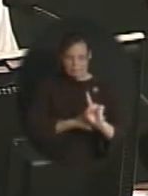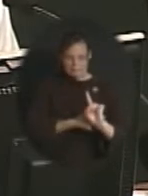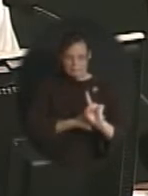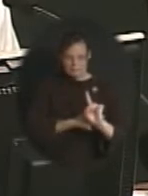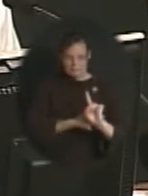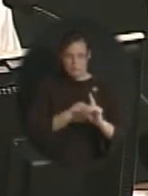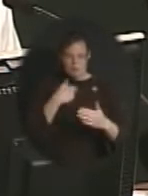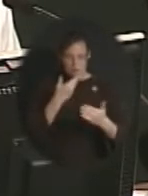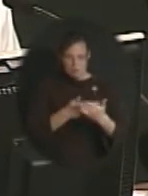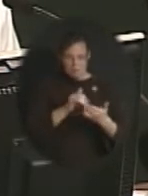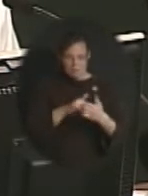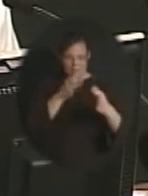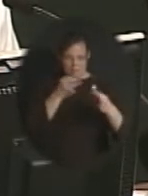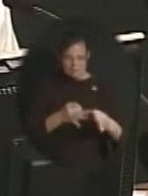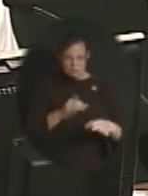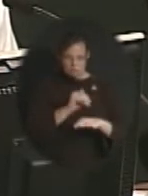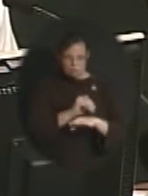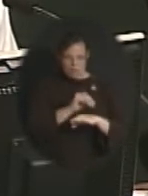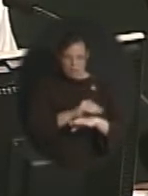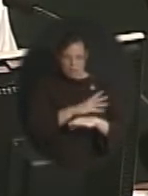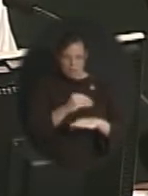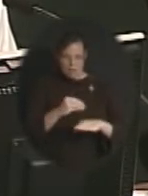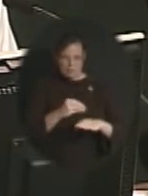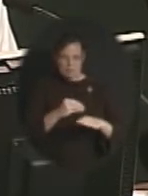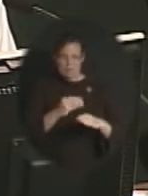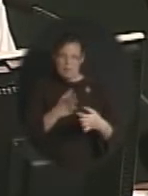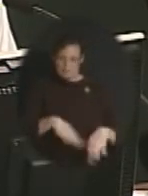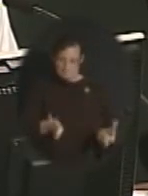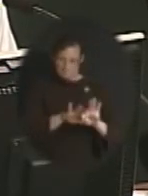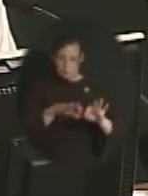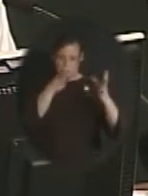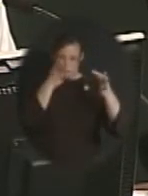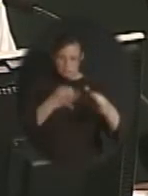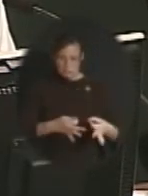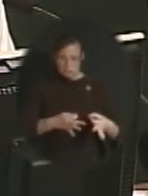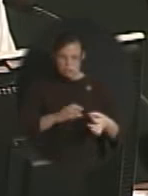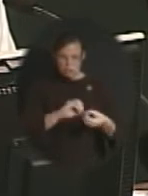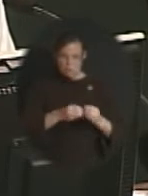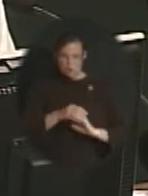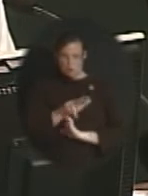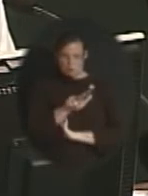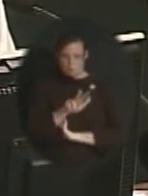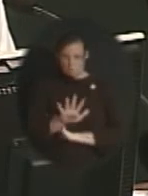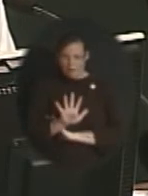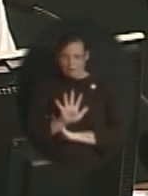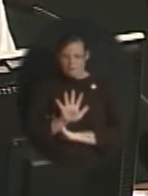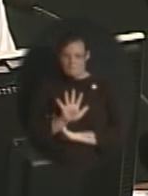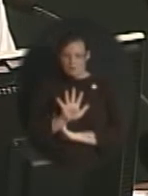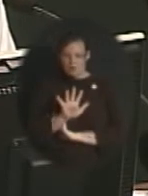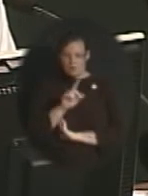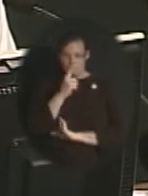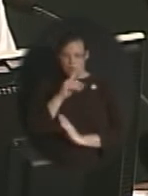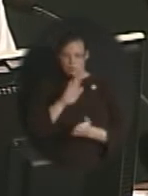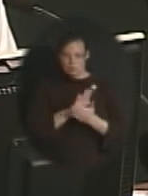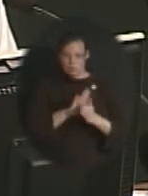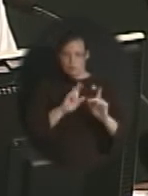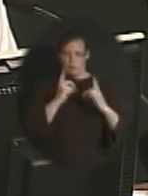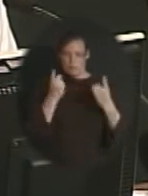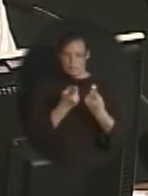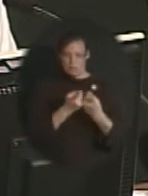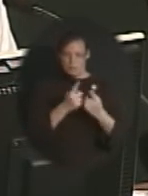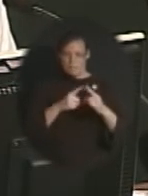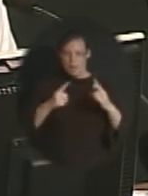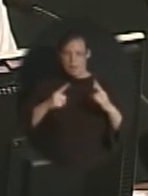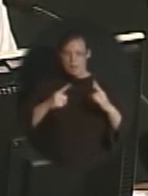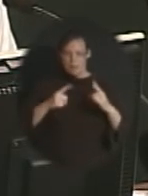we arrived at this decision tonight, and it's a monumental decision, number 35 for the school district. But yet